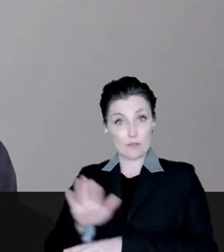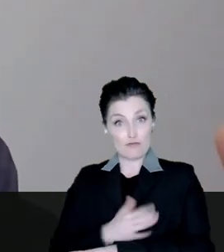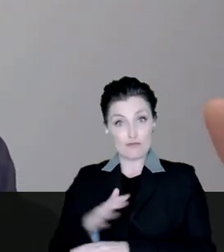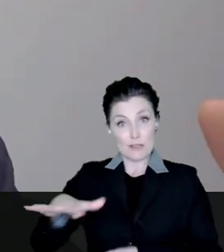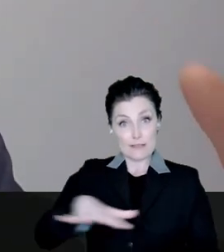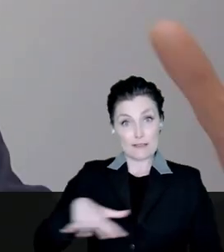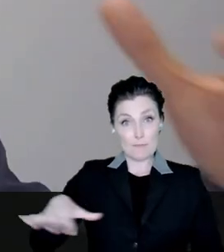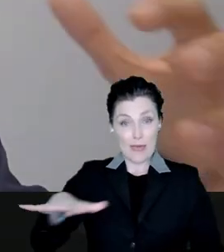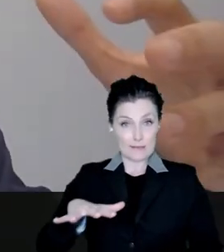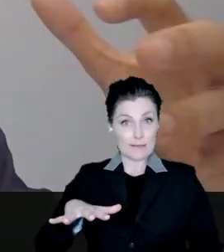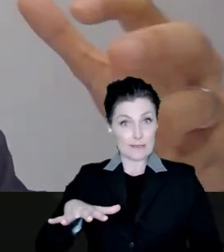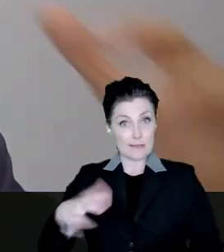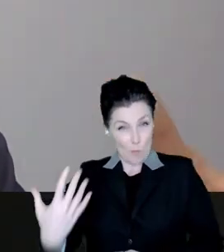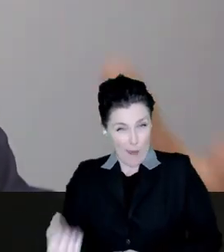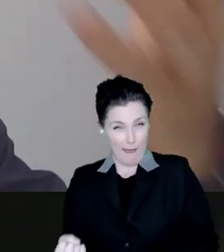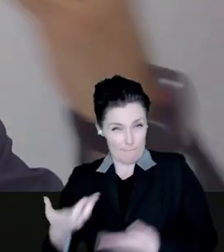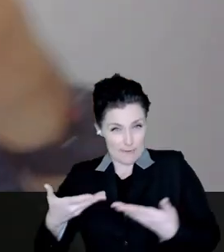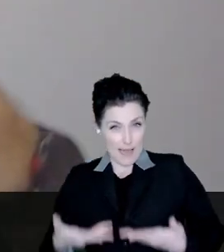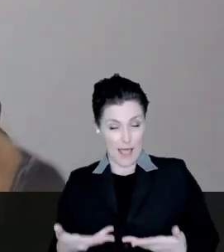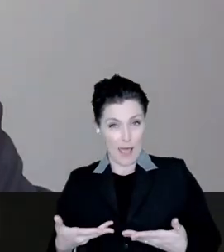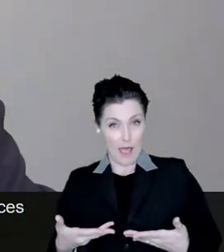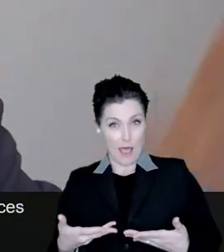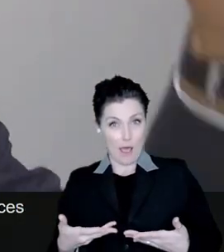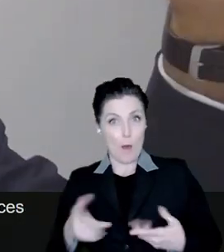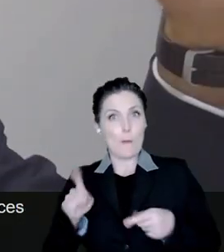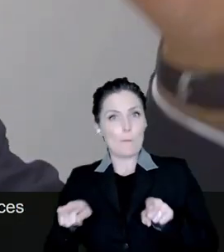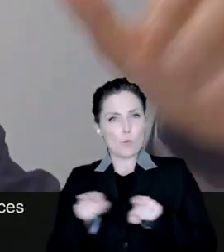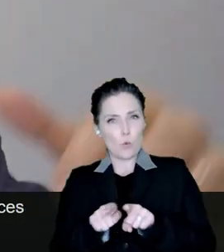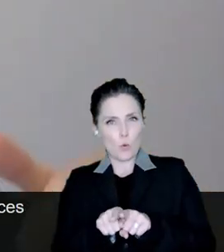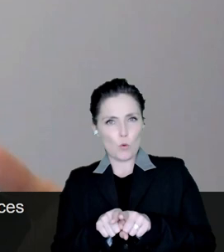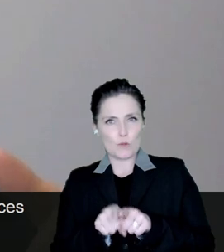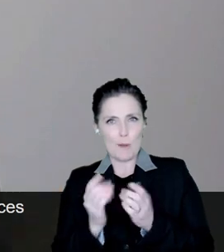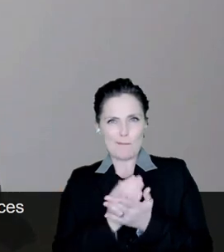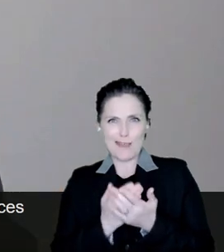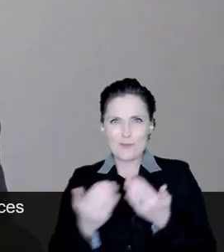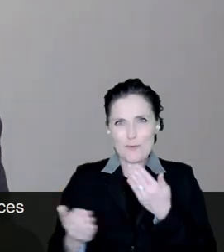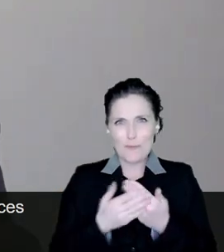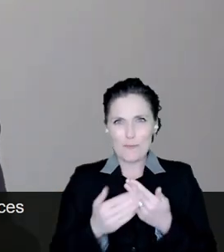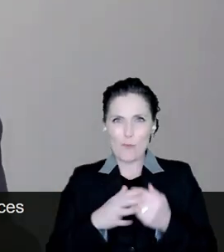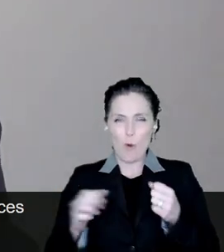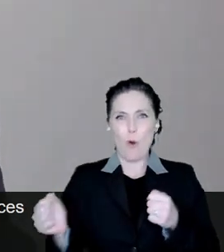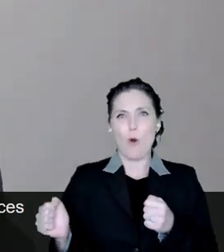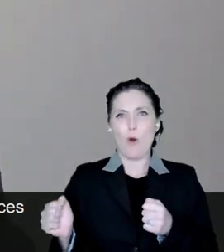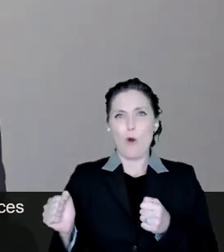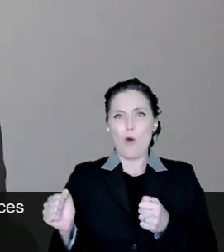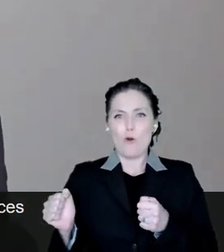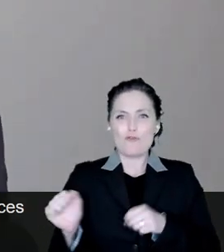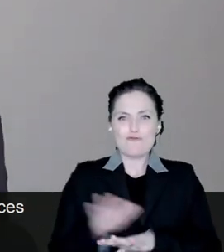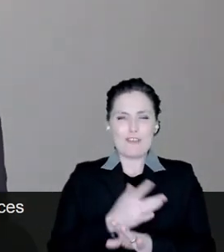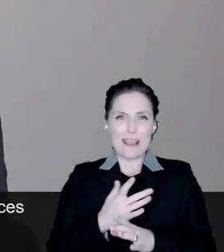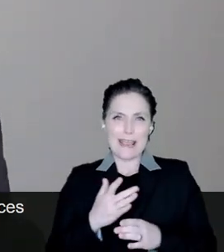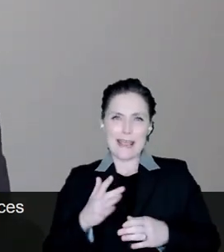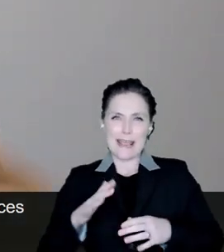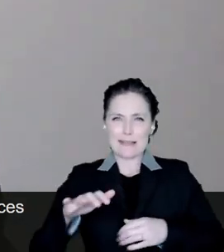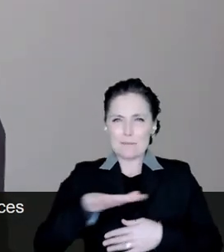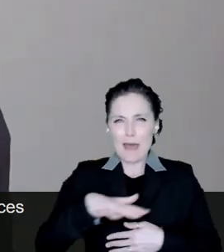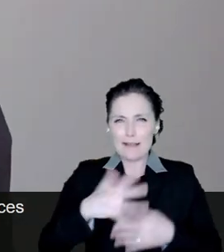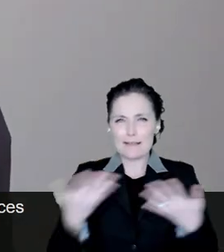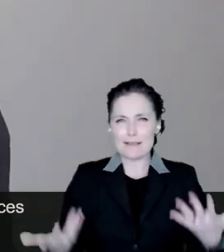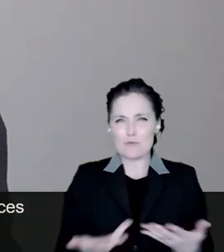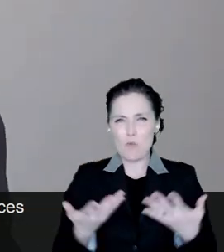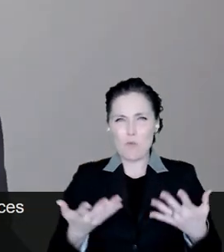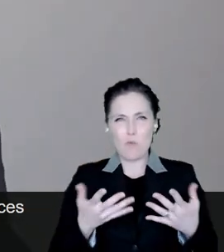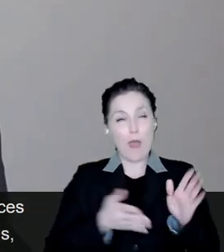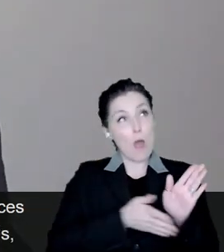Plan. We're not content with that. We're trying to make sure there's more green spaces, green walls, green roofs, pocket